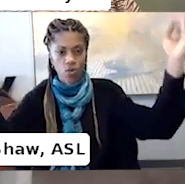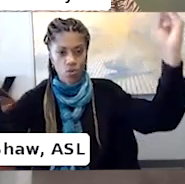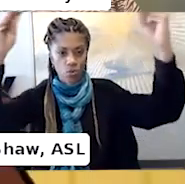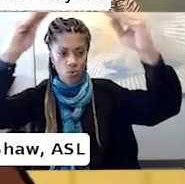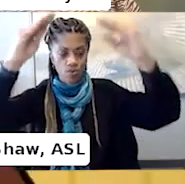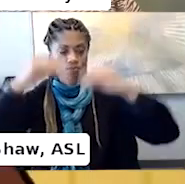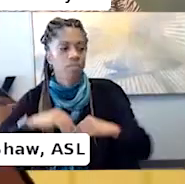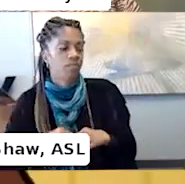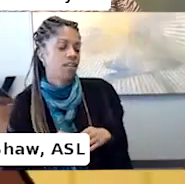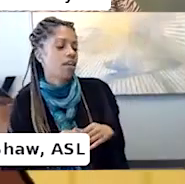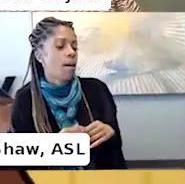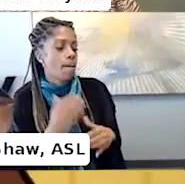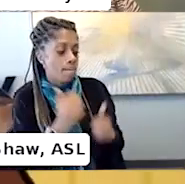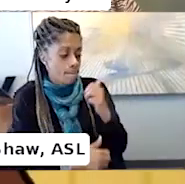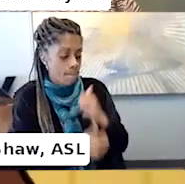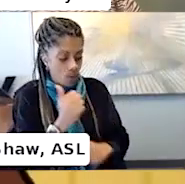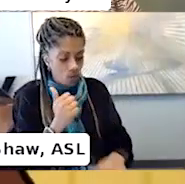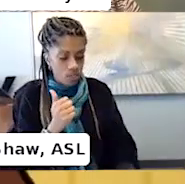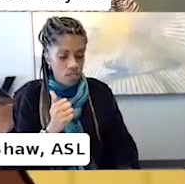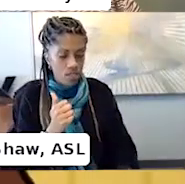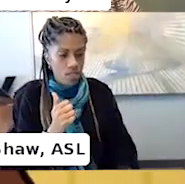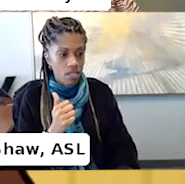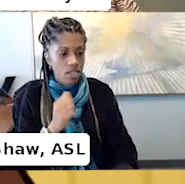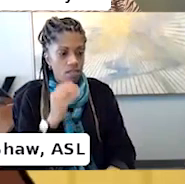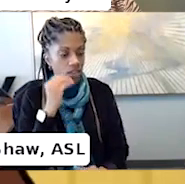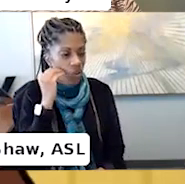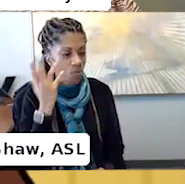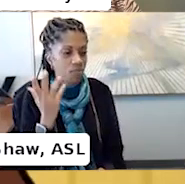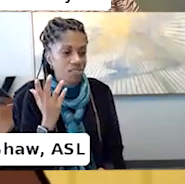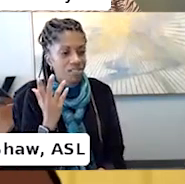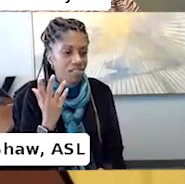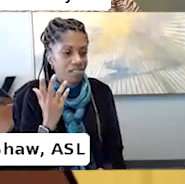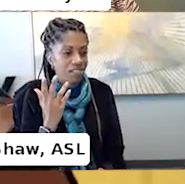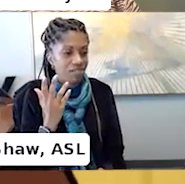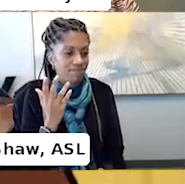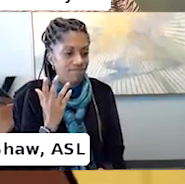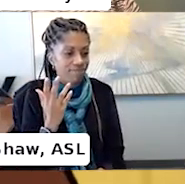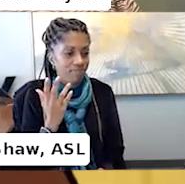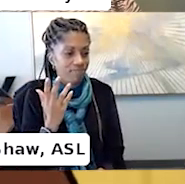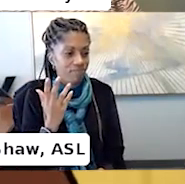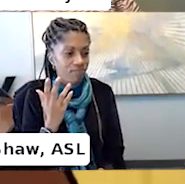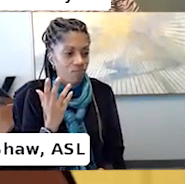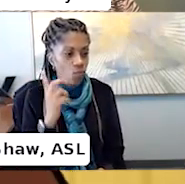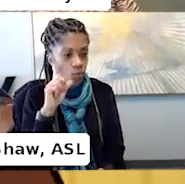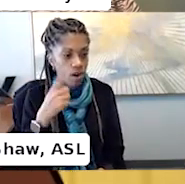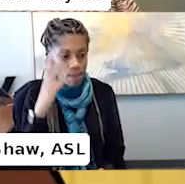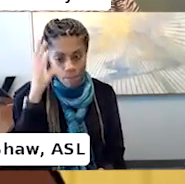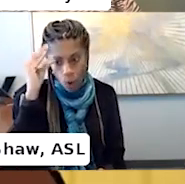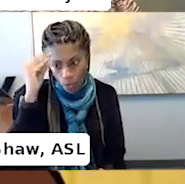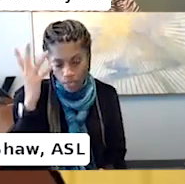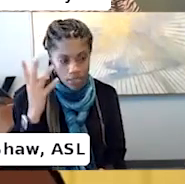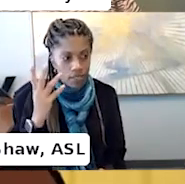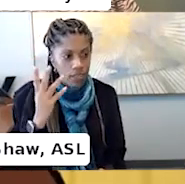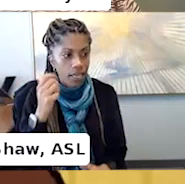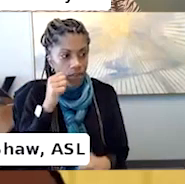were boarded. And Christmas Eve, we were sitting in the kitchen looking out. And you